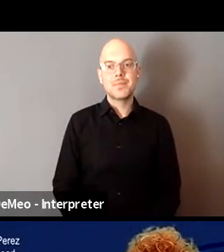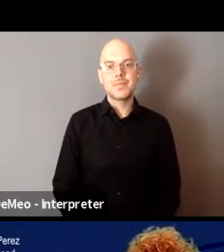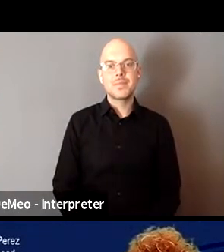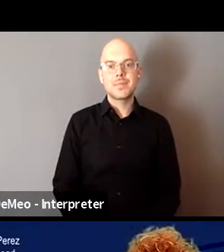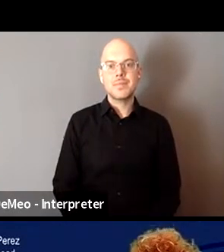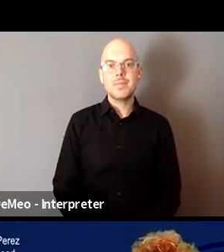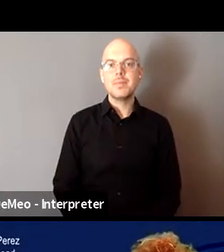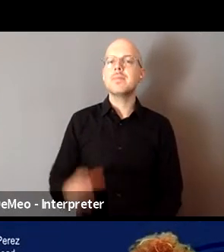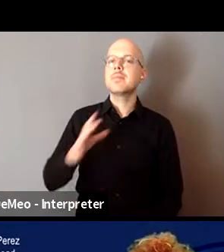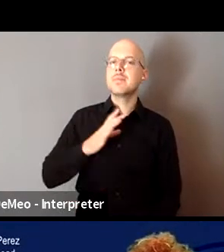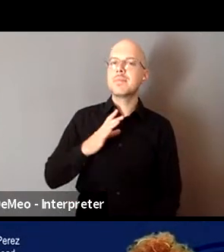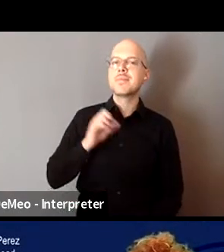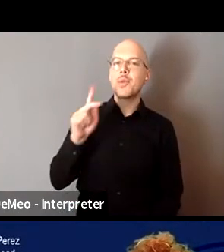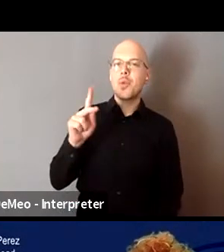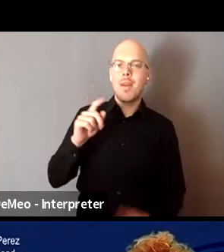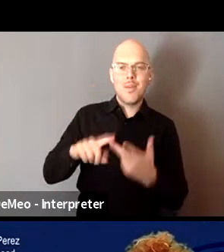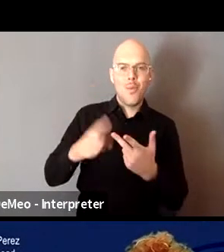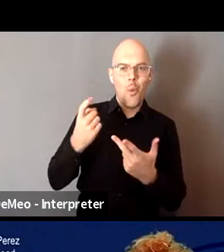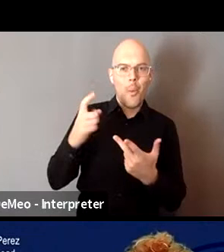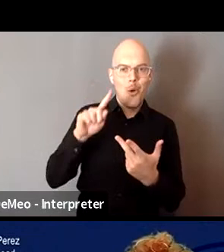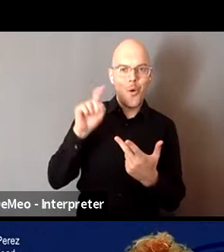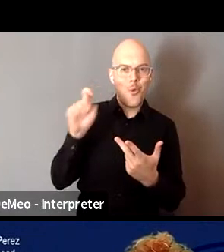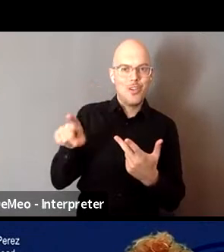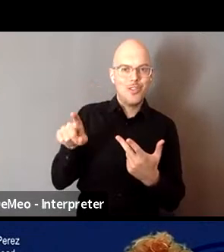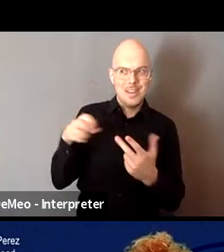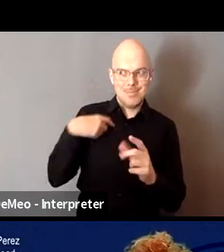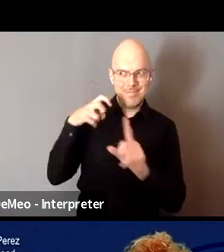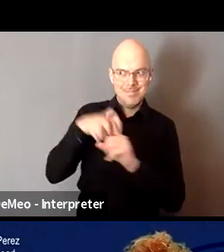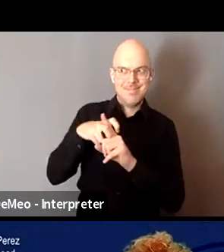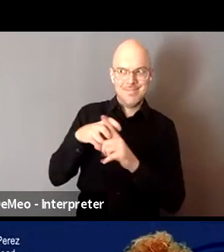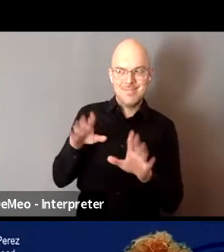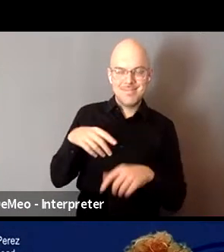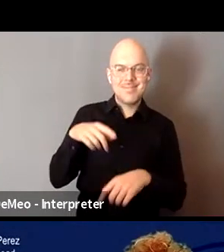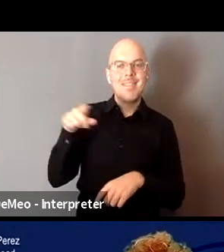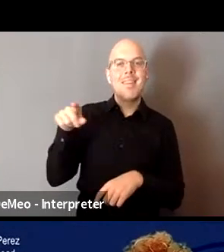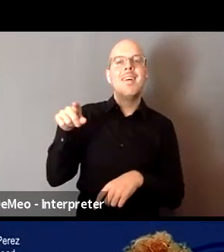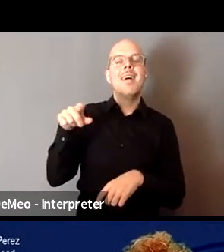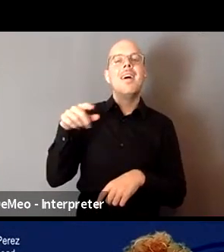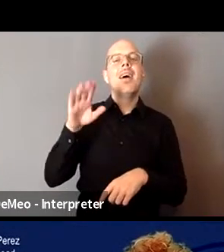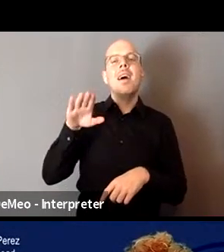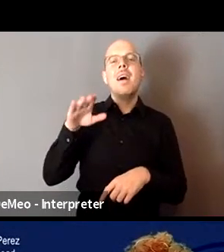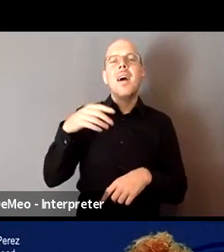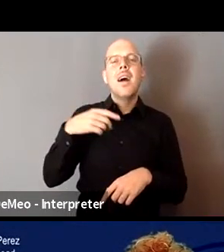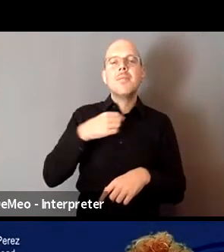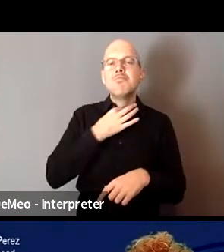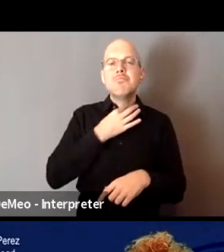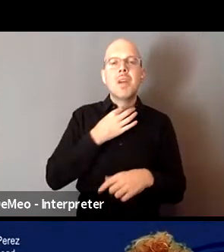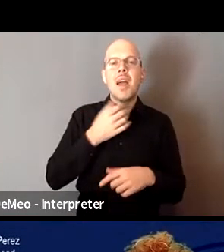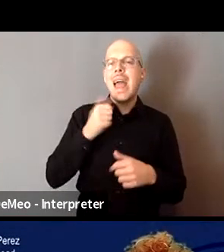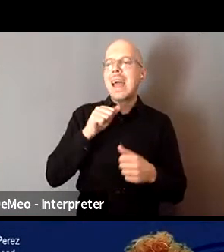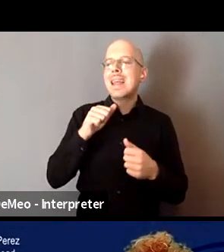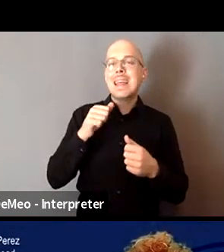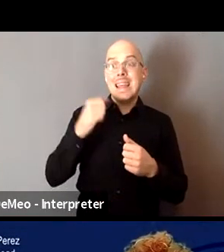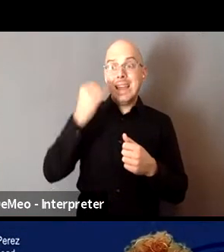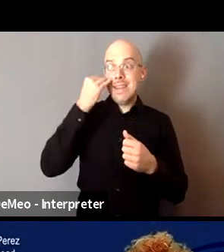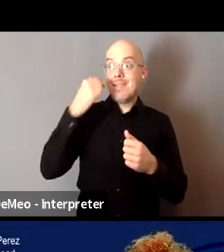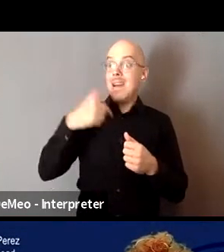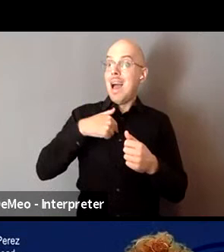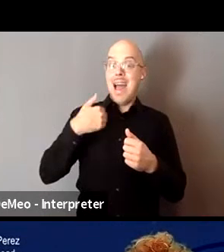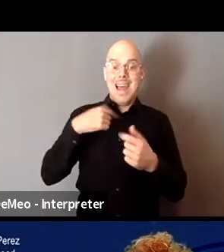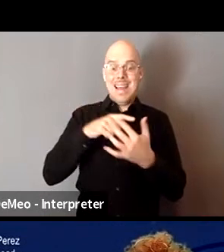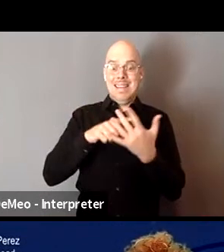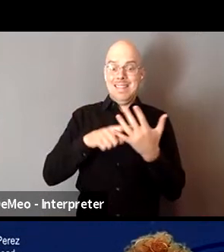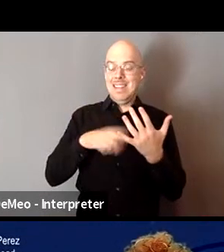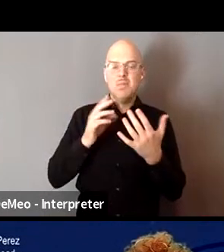Okay, and since I have you, I'm gonna ask you one more question. Okay. Any conditions that are automatic disqualifiers? Yeah, there